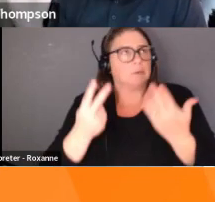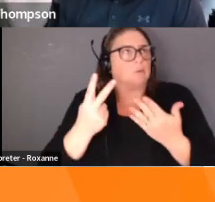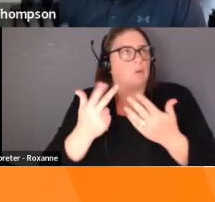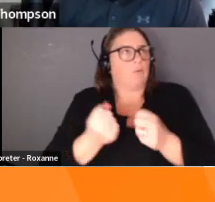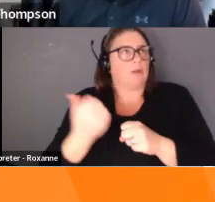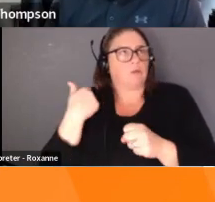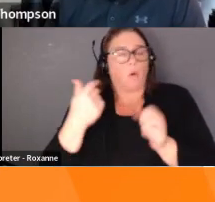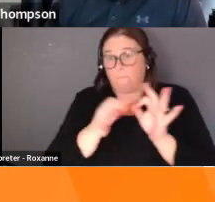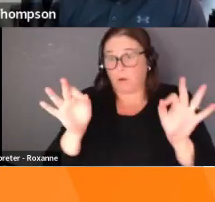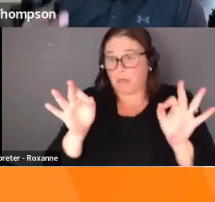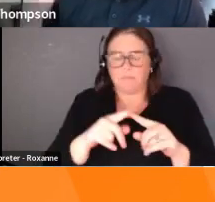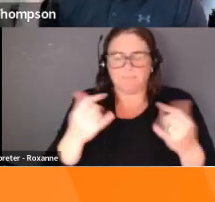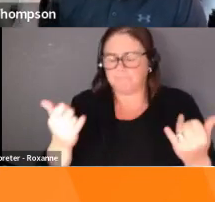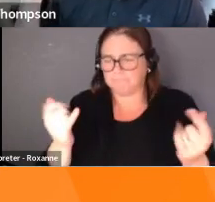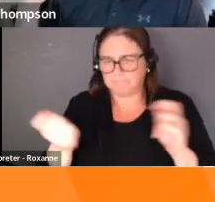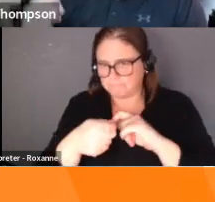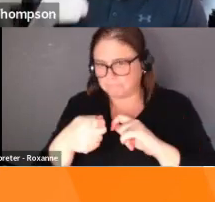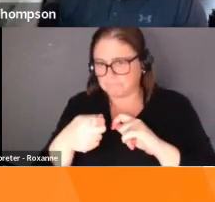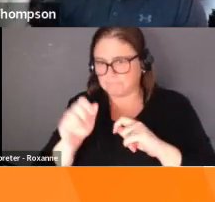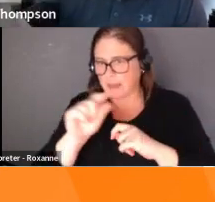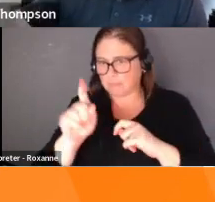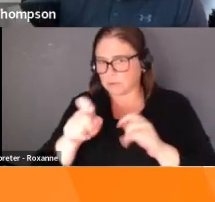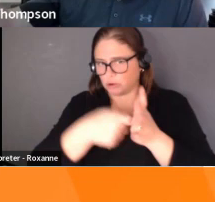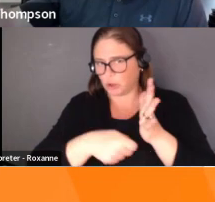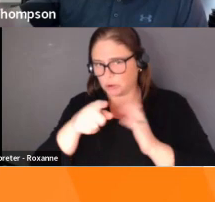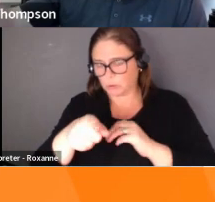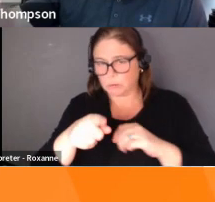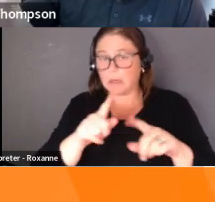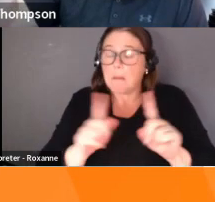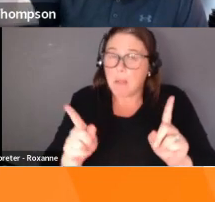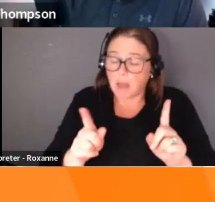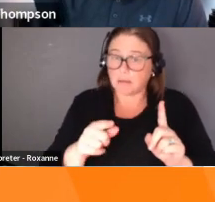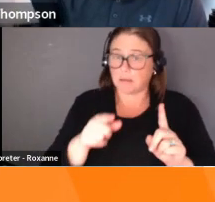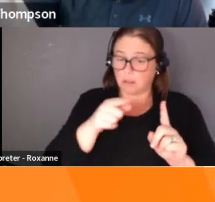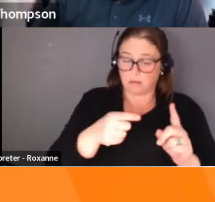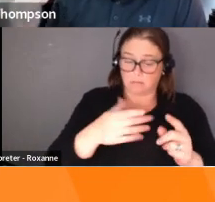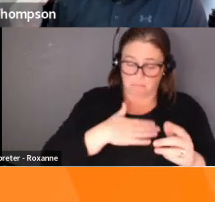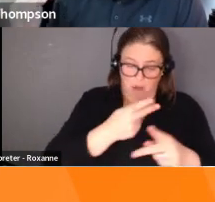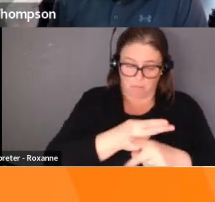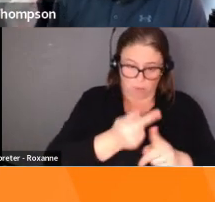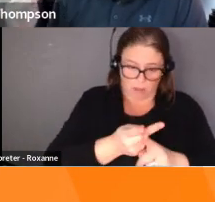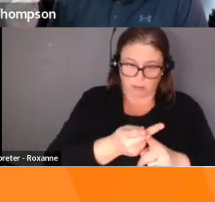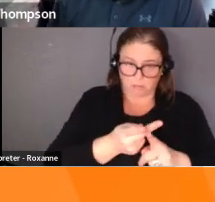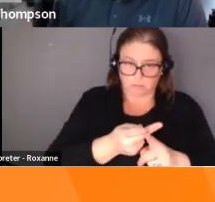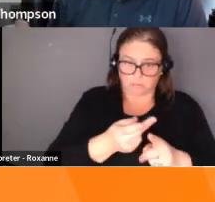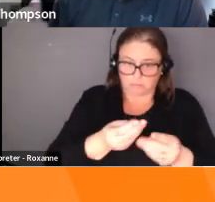they charge you for it. Okay. You end up giving free product to these Vine